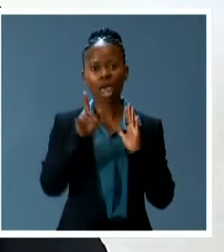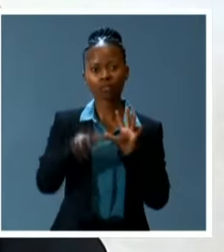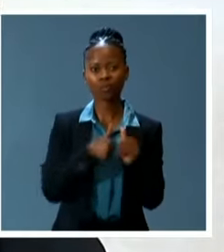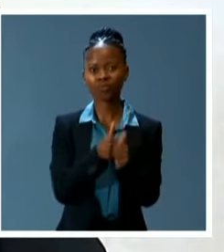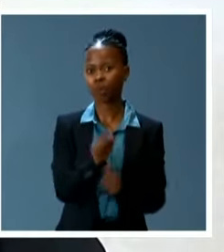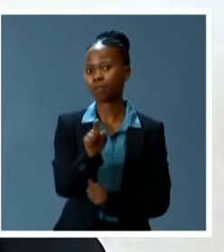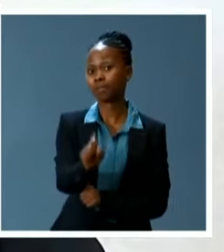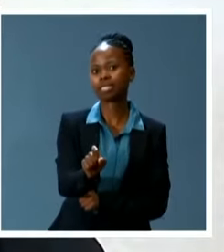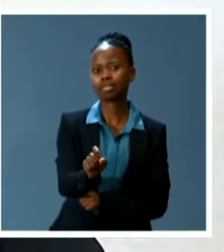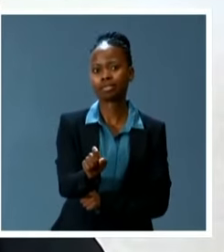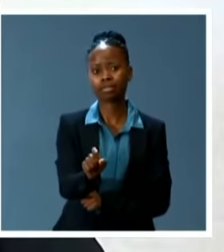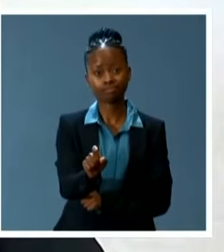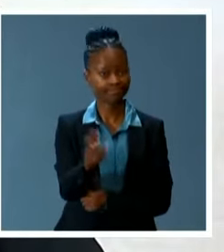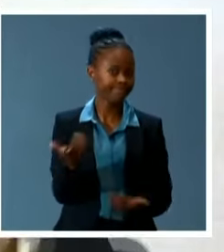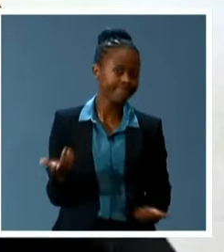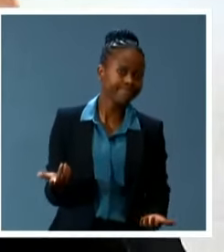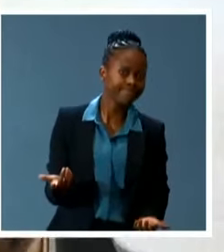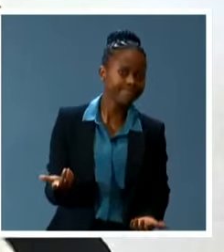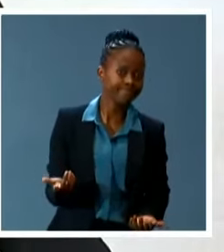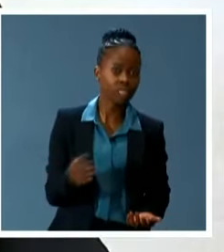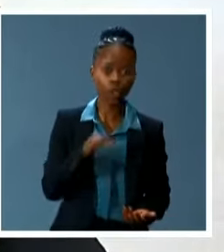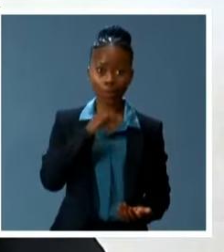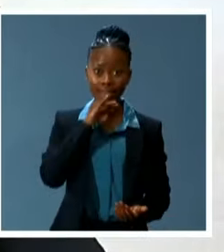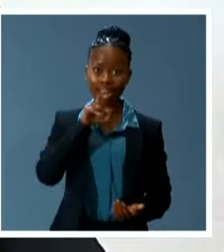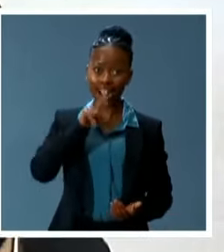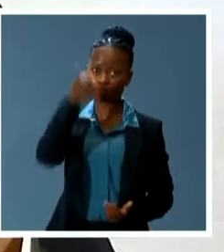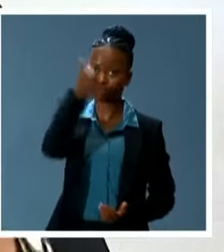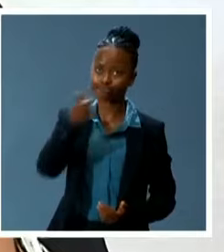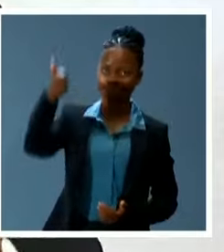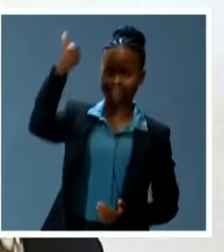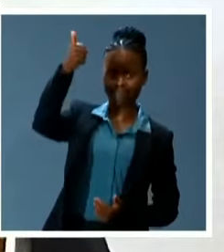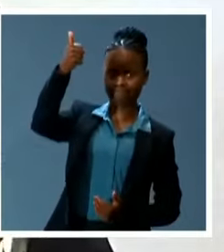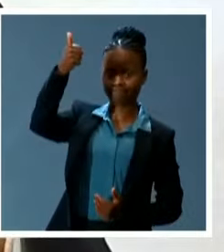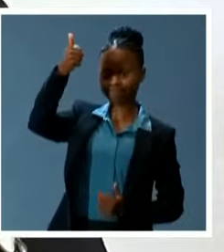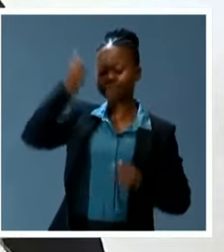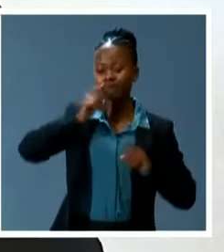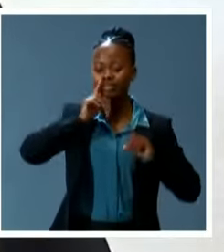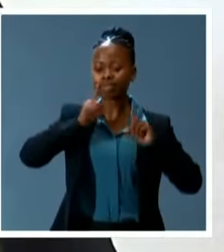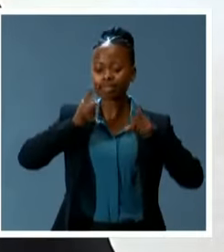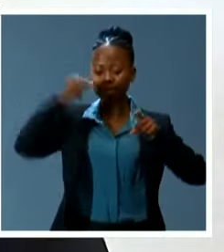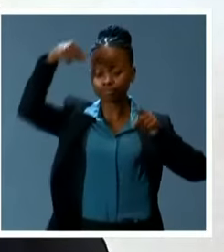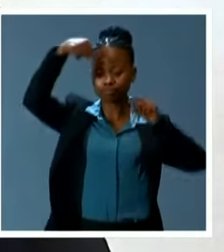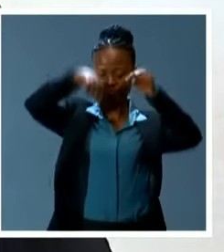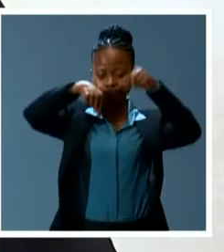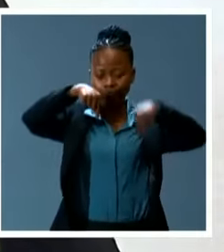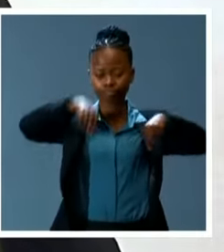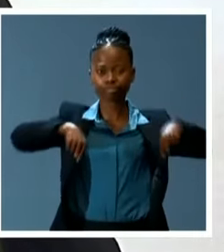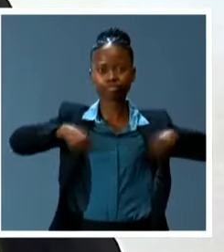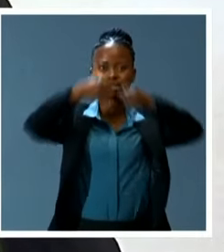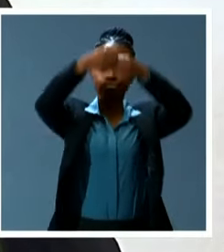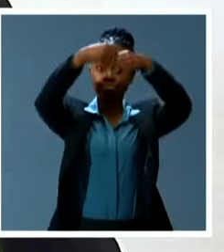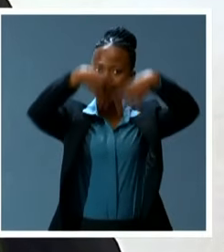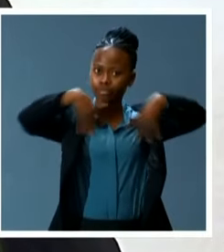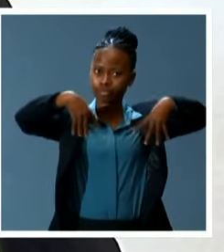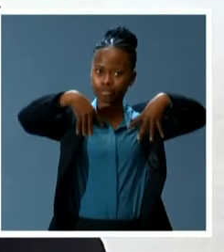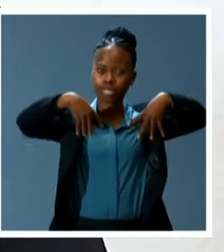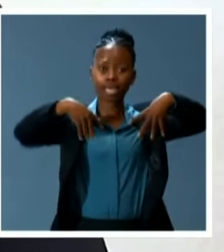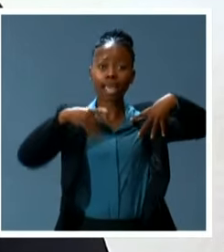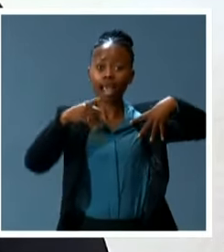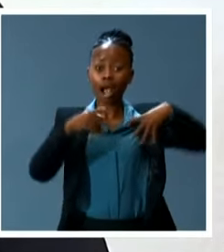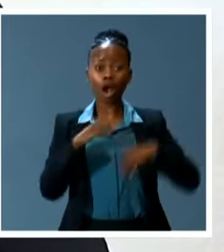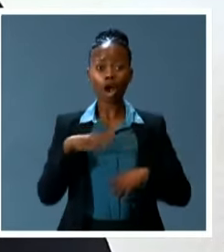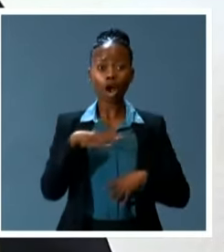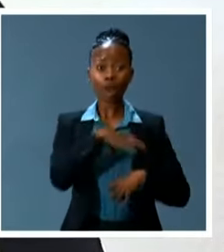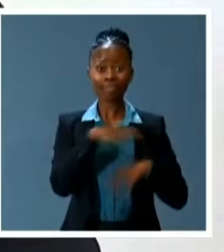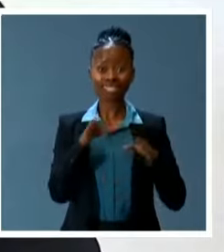that needs, obviously, a top-down approach. We need leaders that are committed, that force change, and